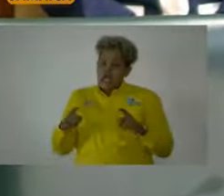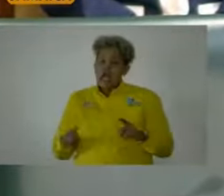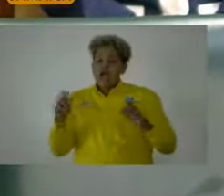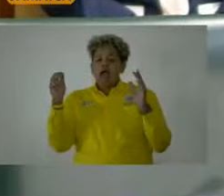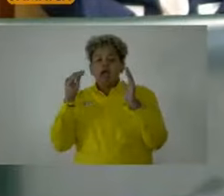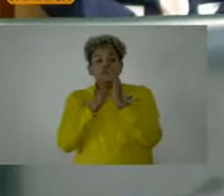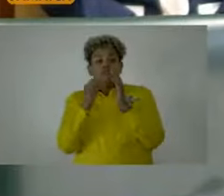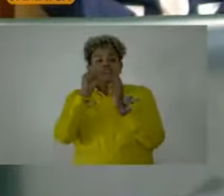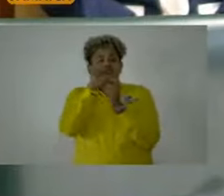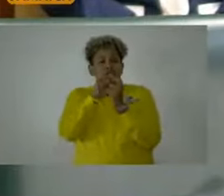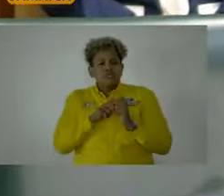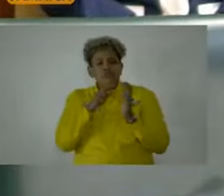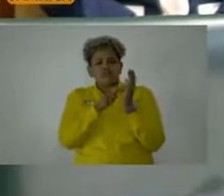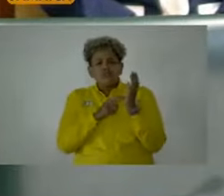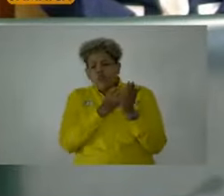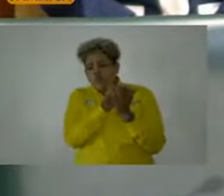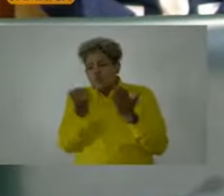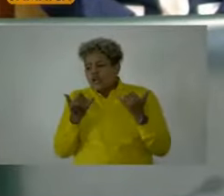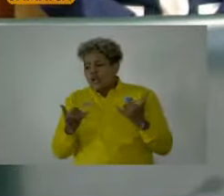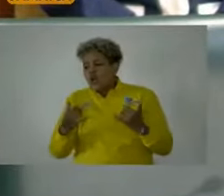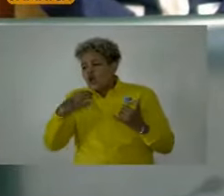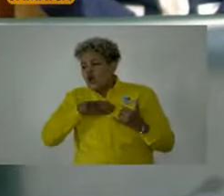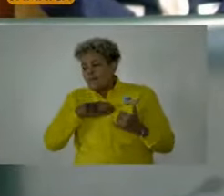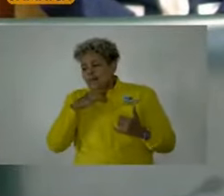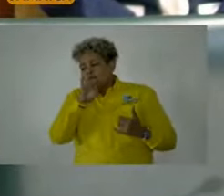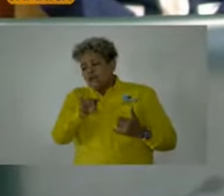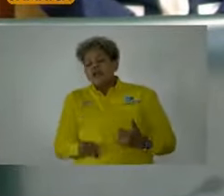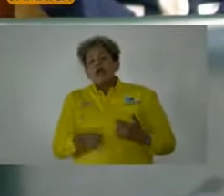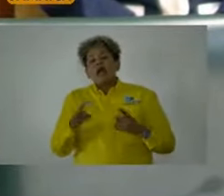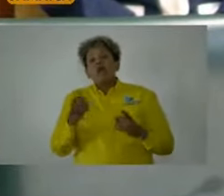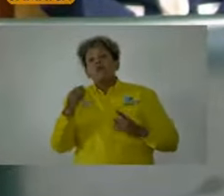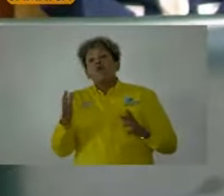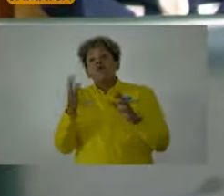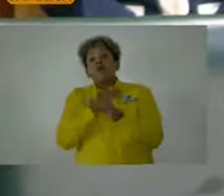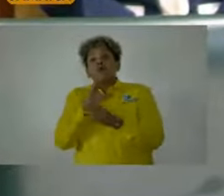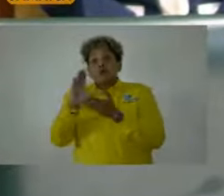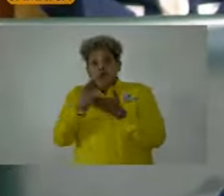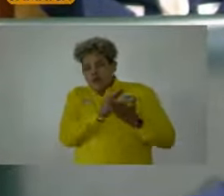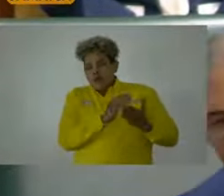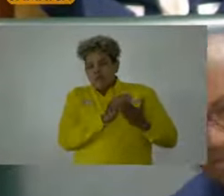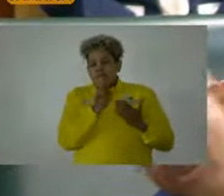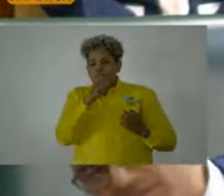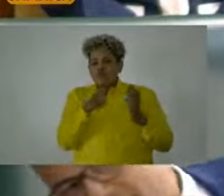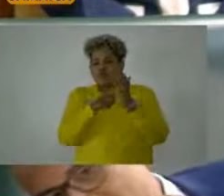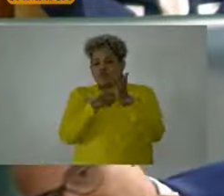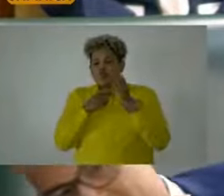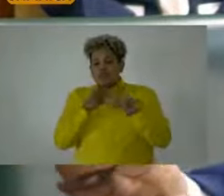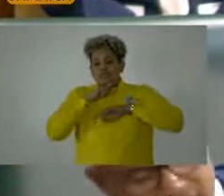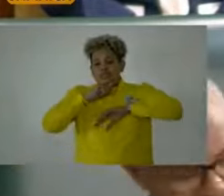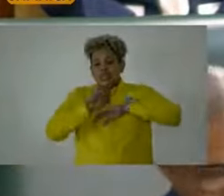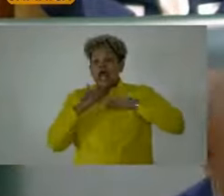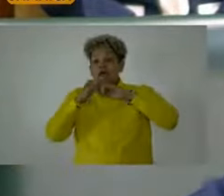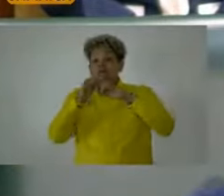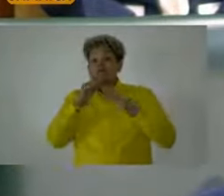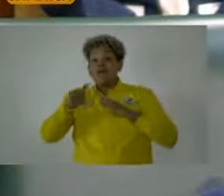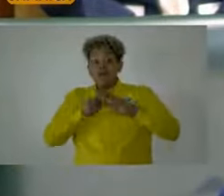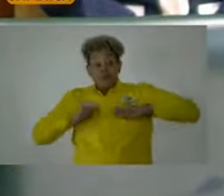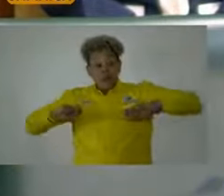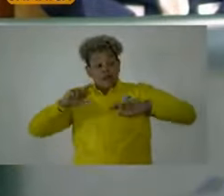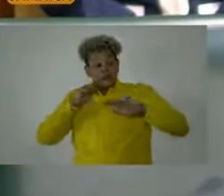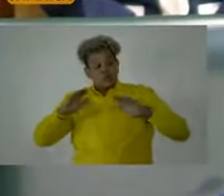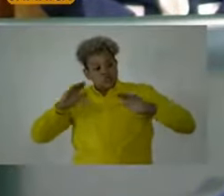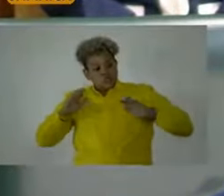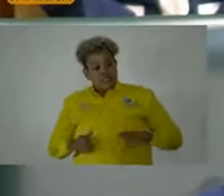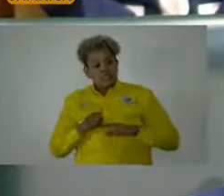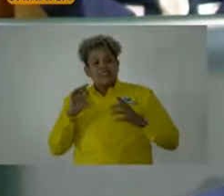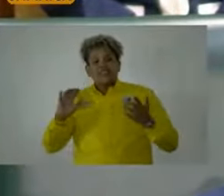the particular measure that they are complaining of, or to win concessions before requesting the establishment of a panel to settle